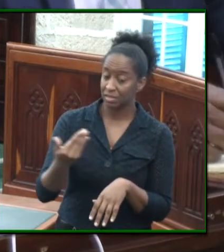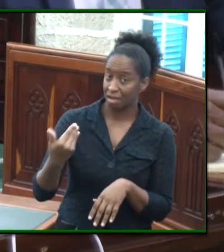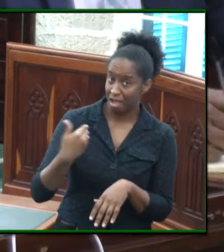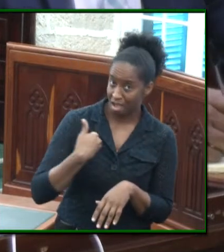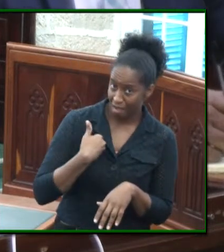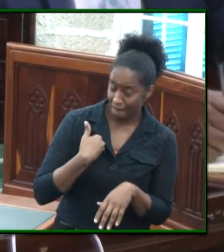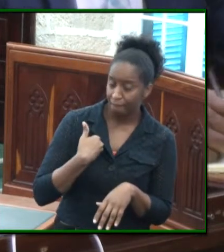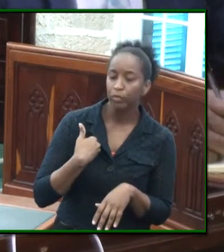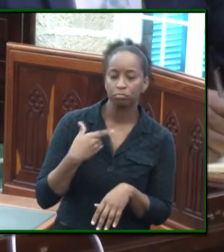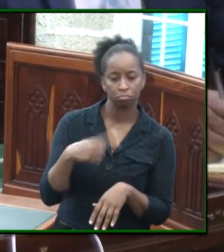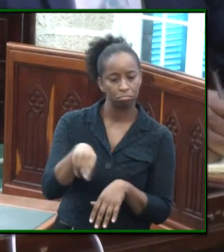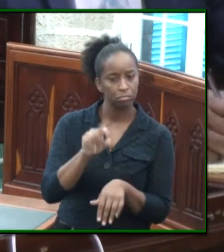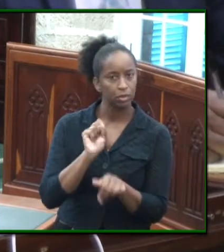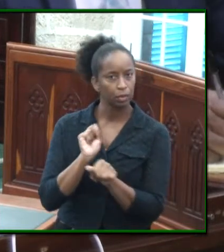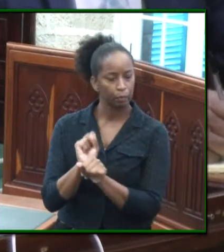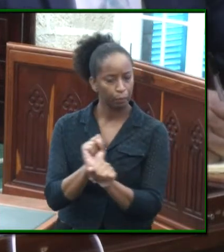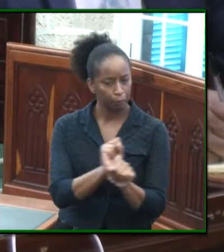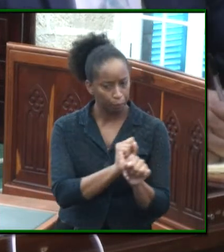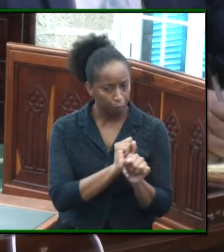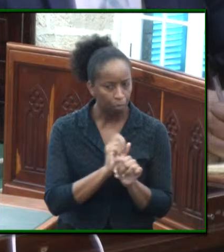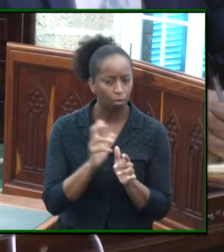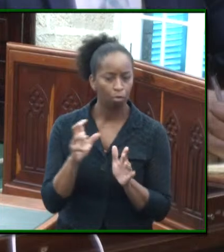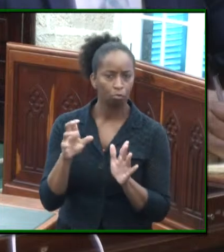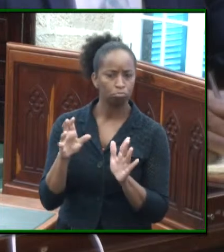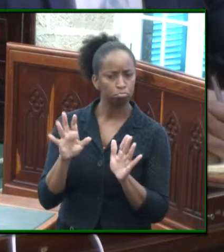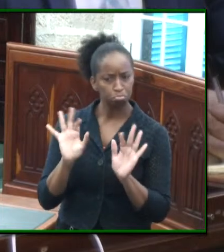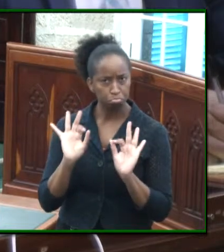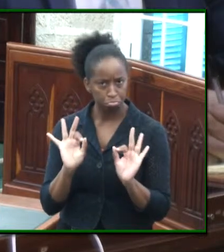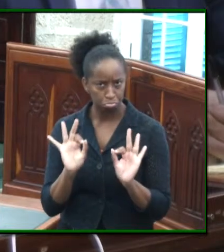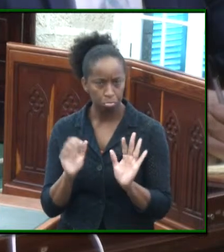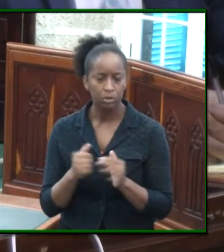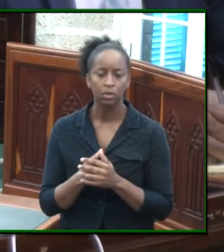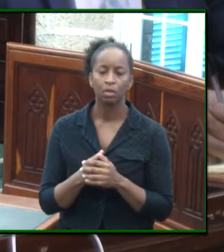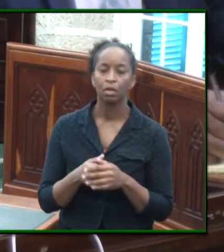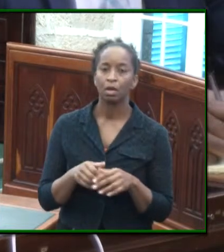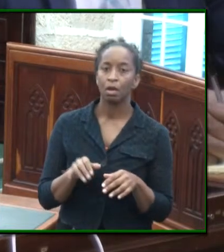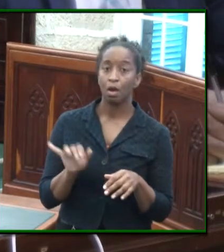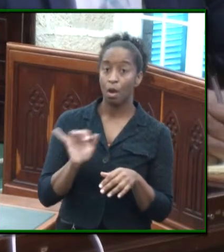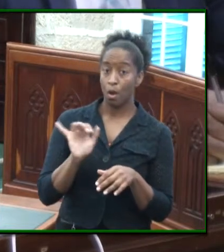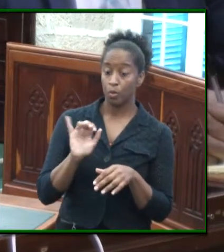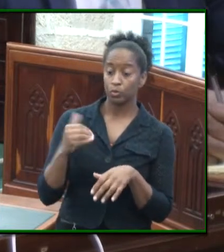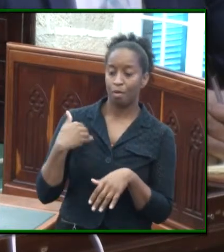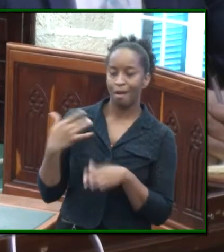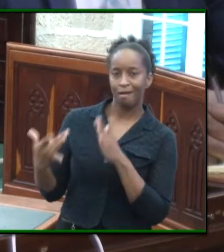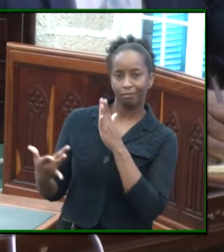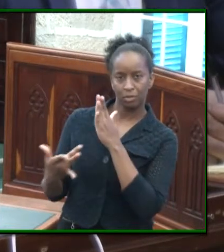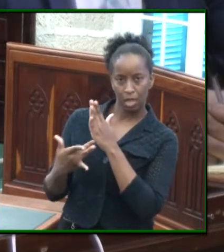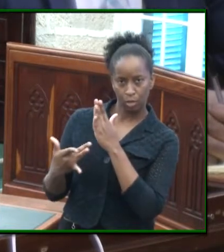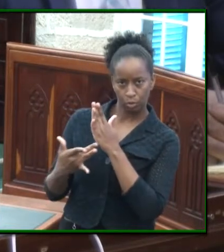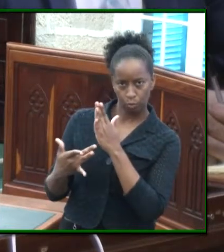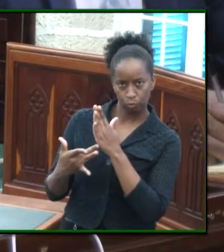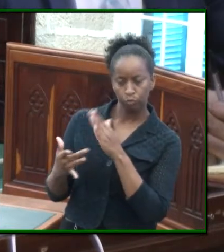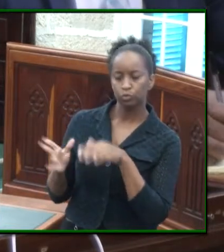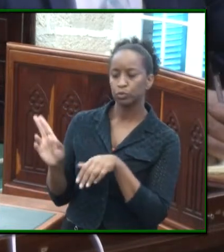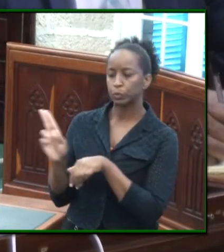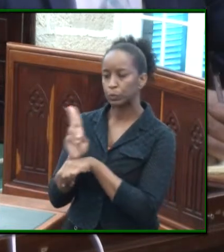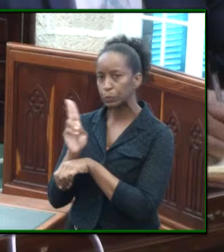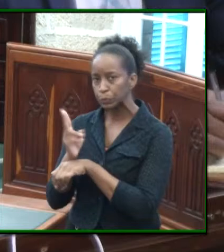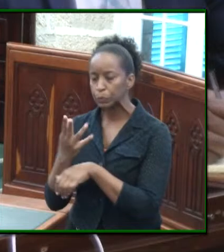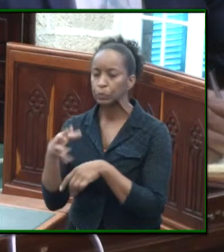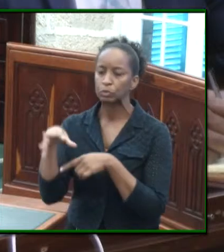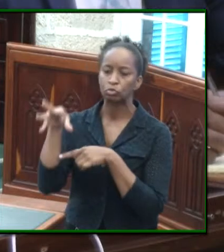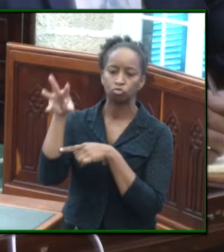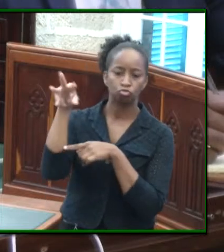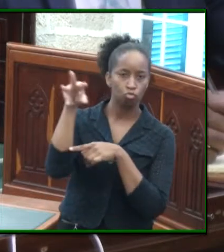of technology has served as a force multiplier in many respects. The use of cameras in